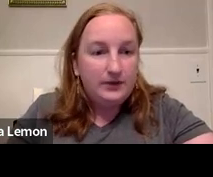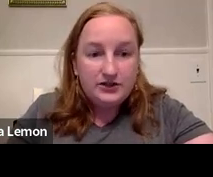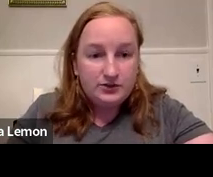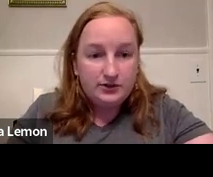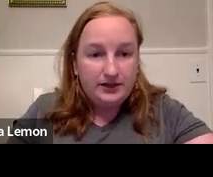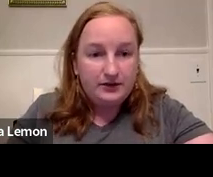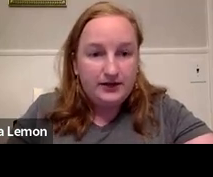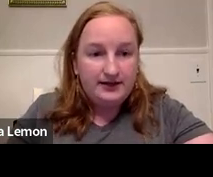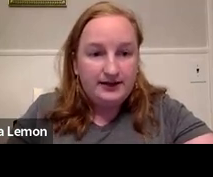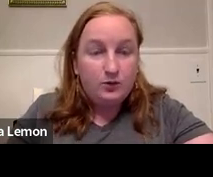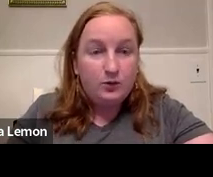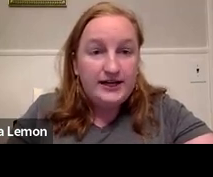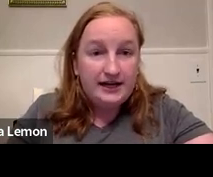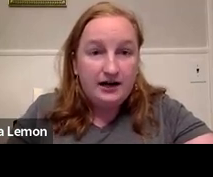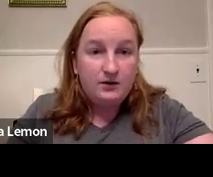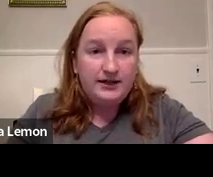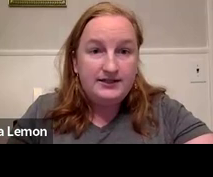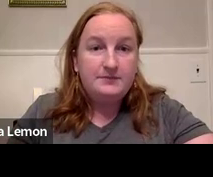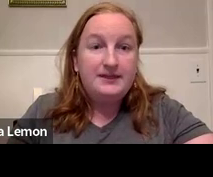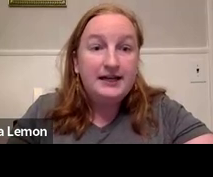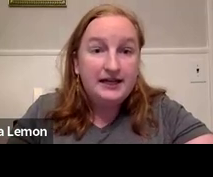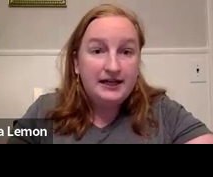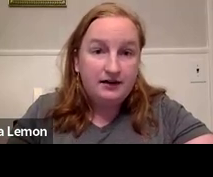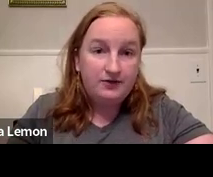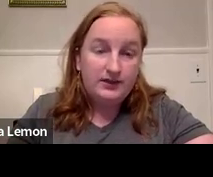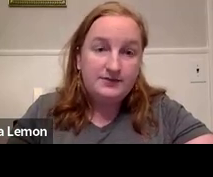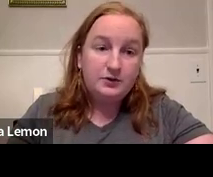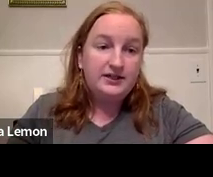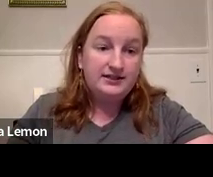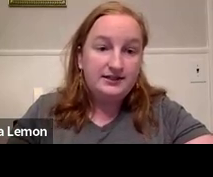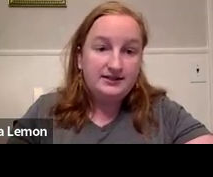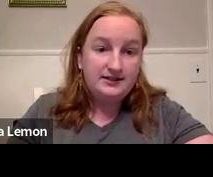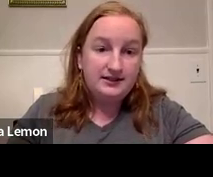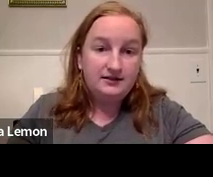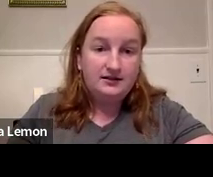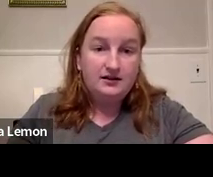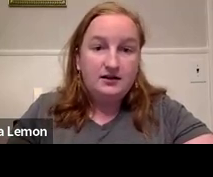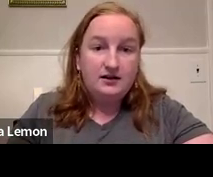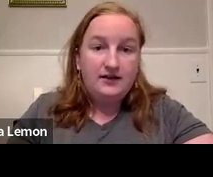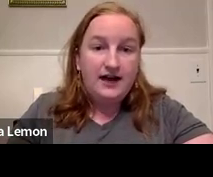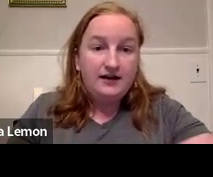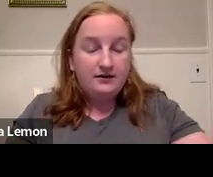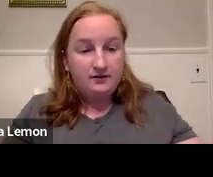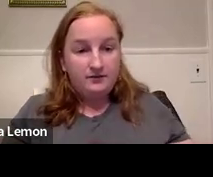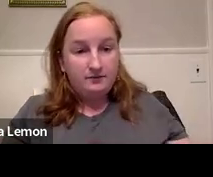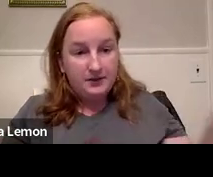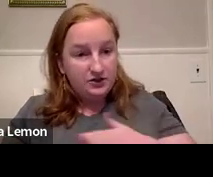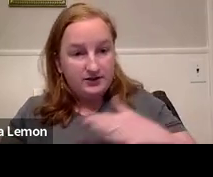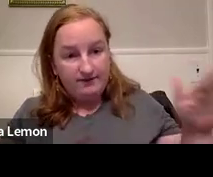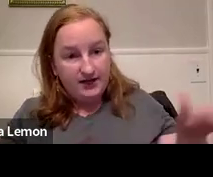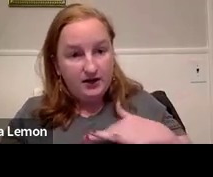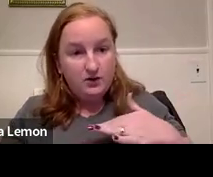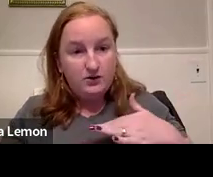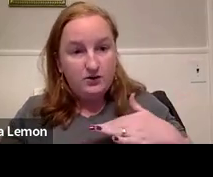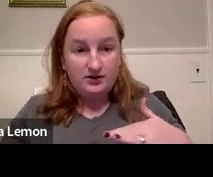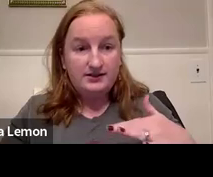And I really just want to reiterate that right now is the beginning of the respiratory disease season. That picture,